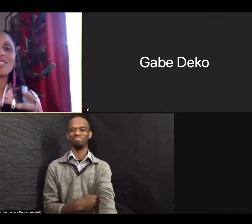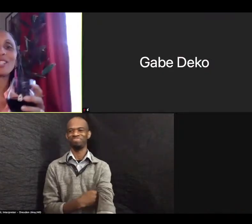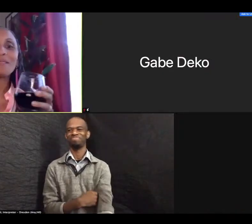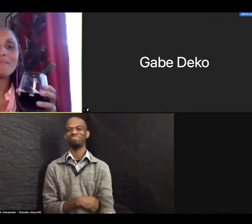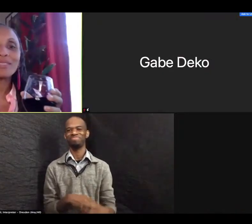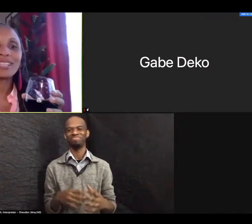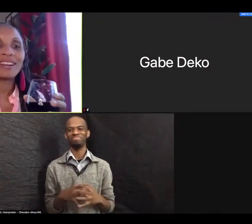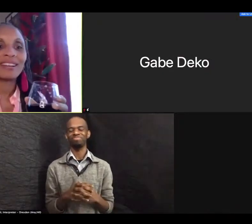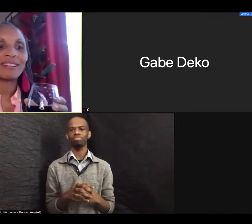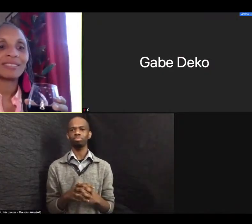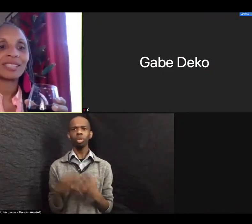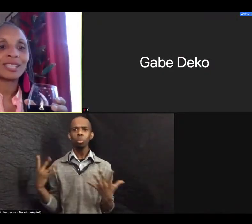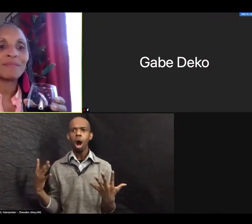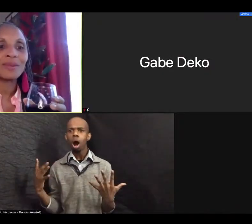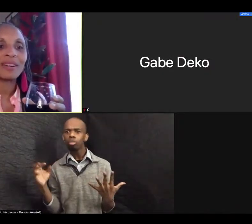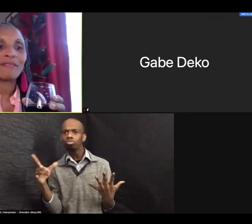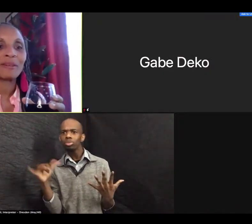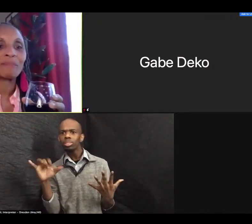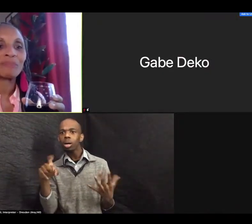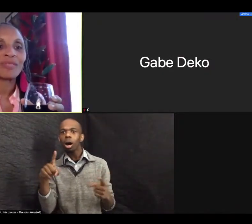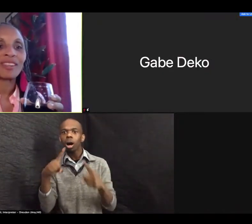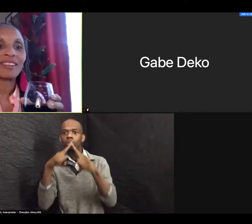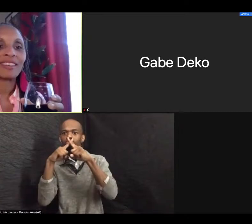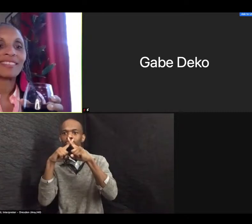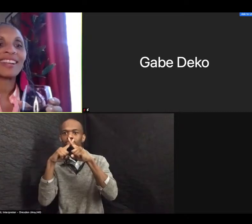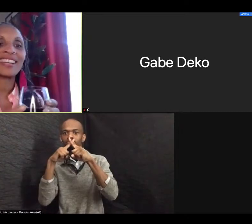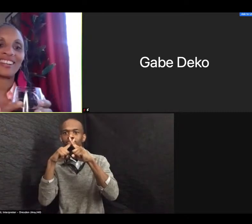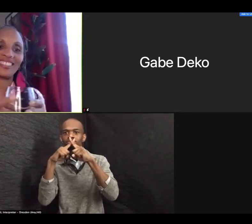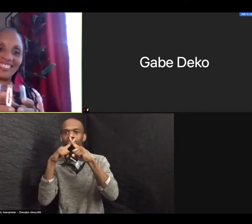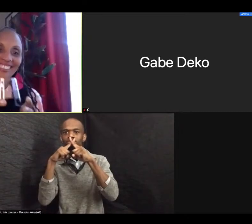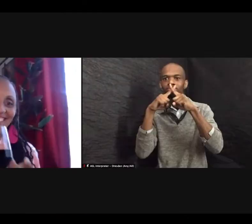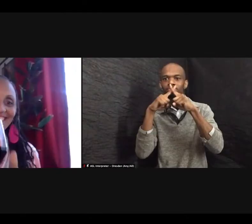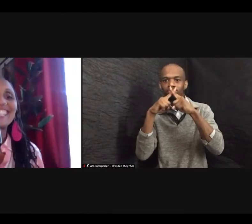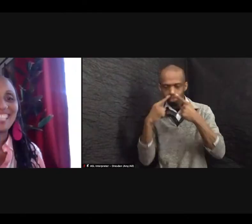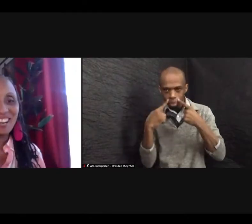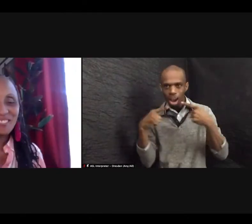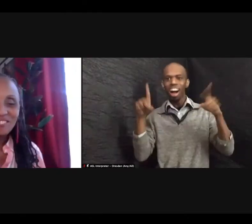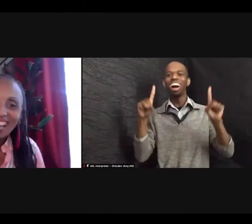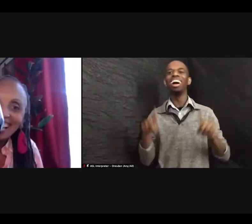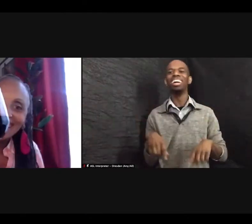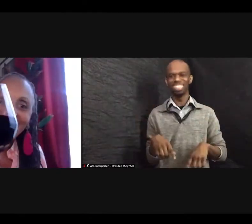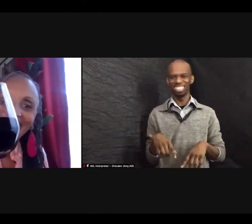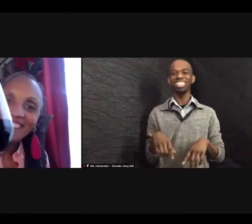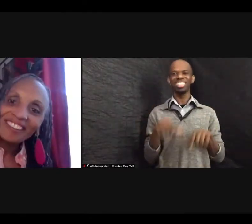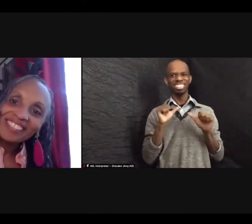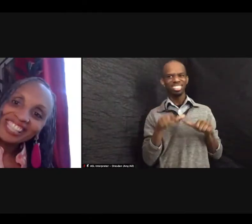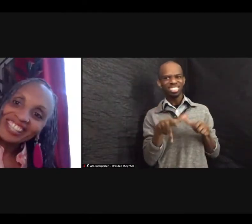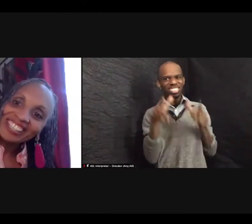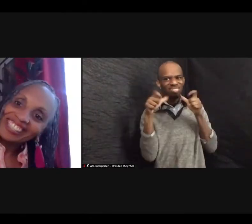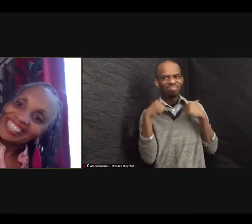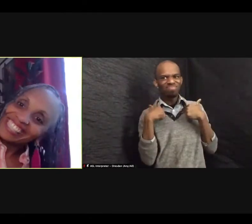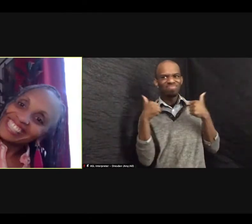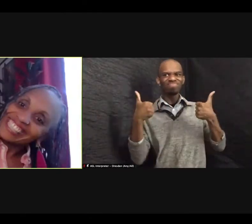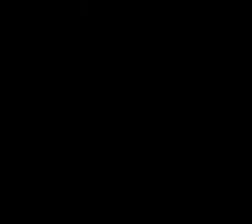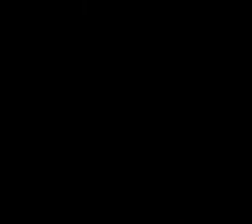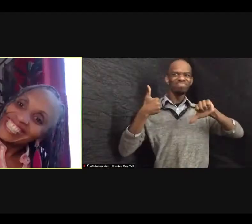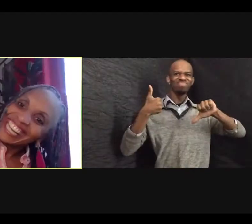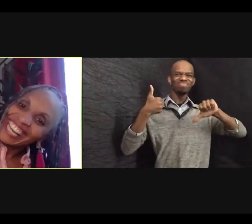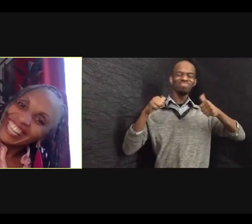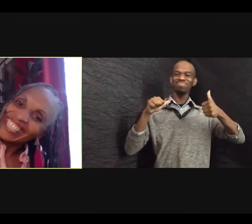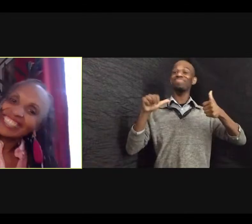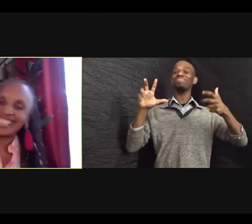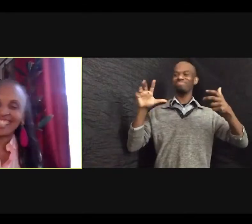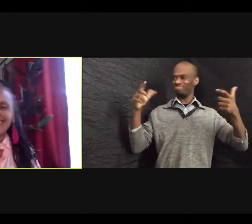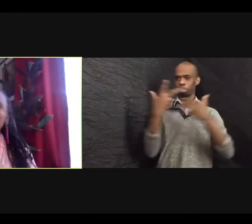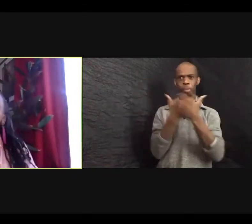Wait, you're still muted. There you go. You're still muted, Ephraim. There you go. Can you hear me now? Yep. Hey, Yeah. baby, cheers. Hi. Cheers.